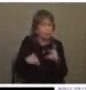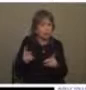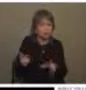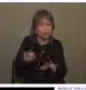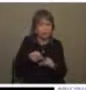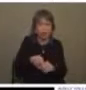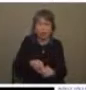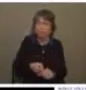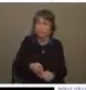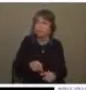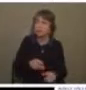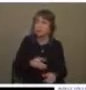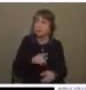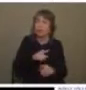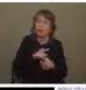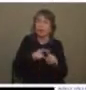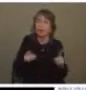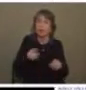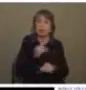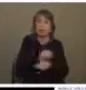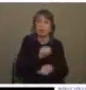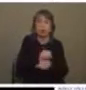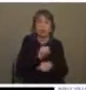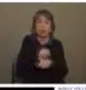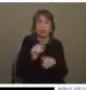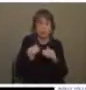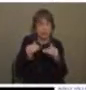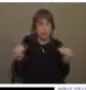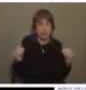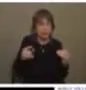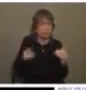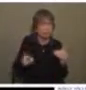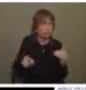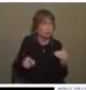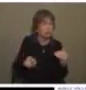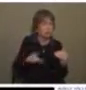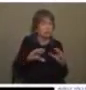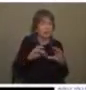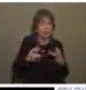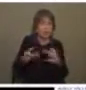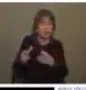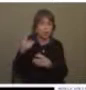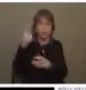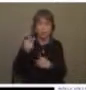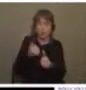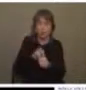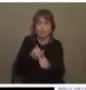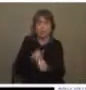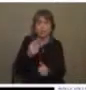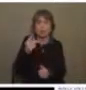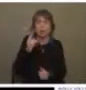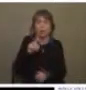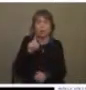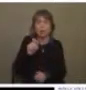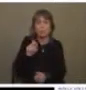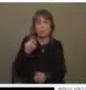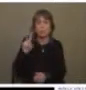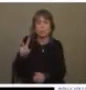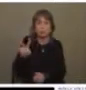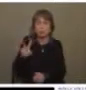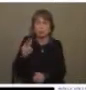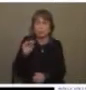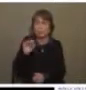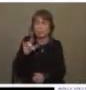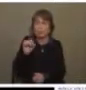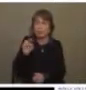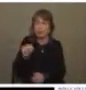And there is, next slide over, an employment status category in the data coded for every case. That's 1.2 million PAN cases. What's